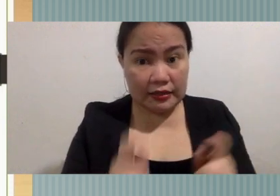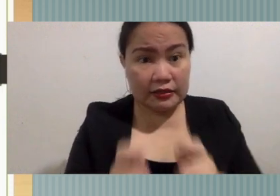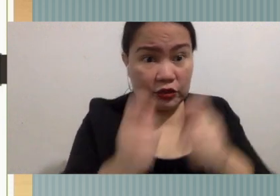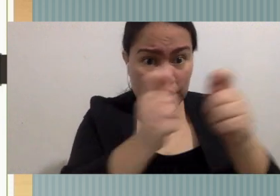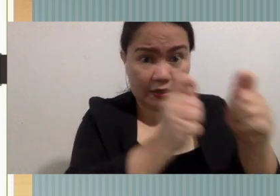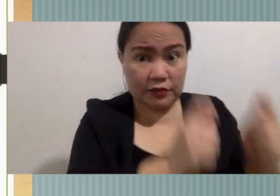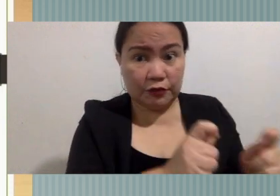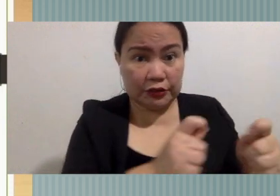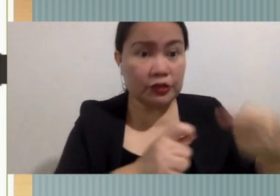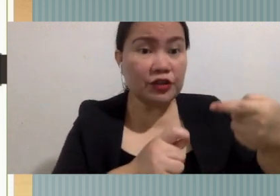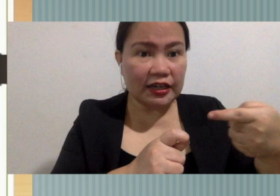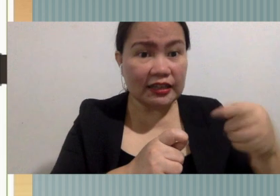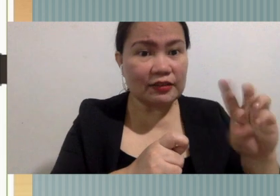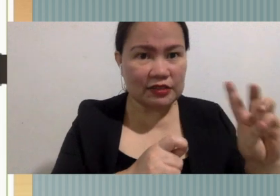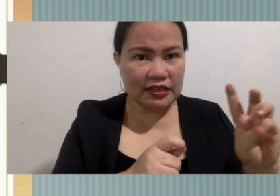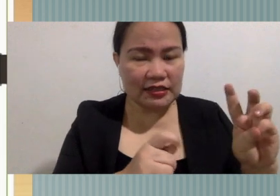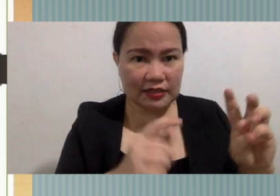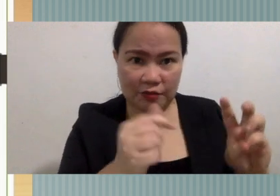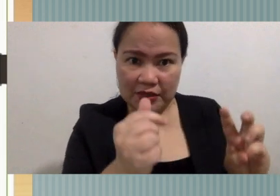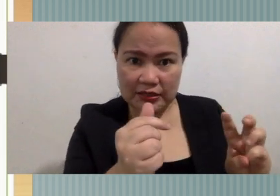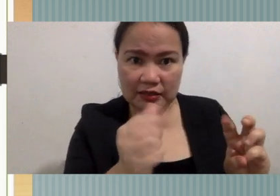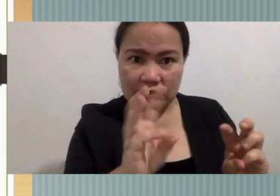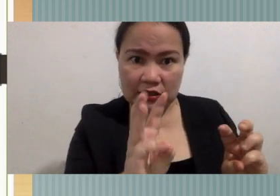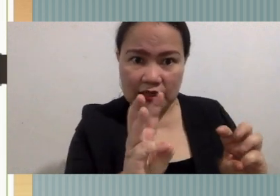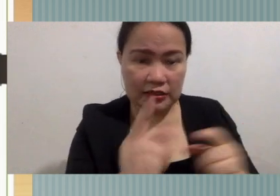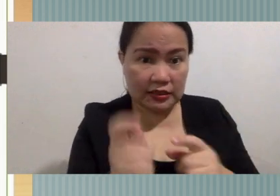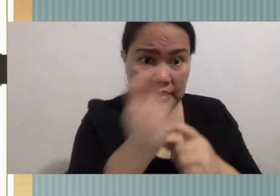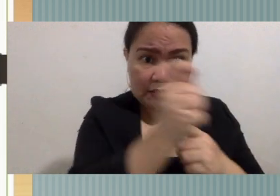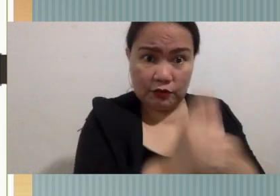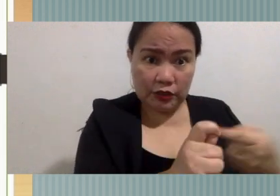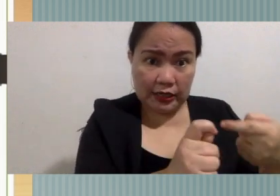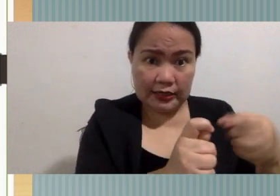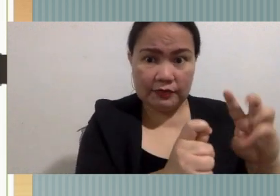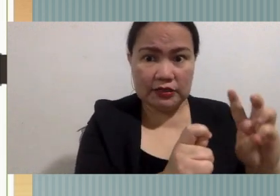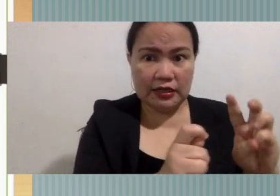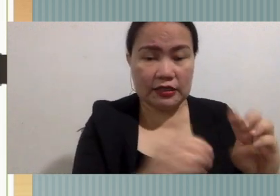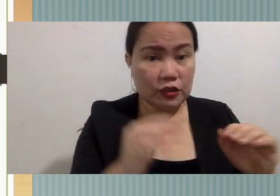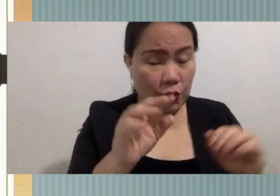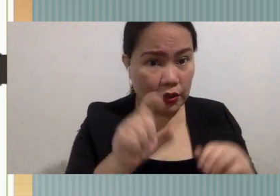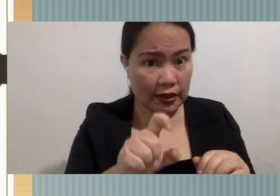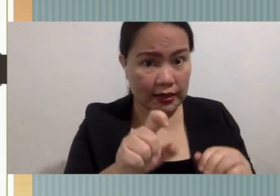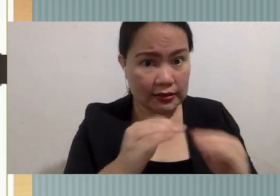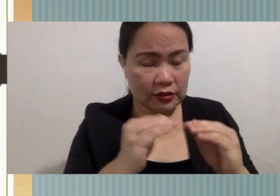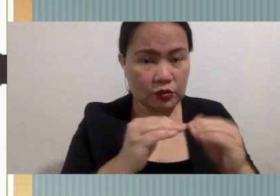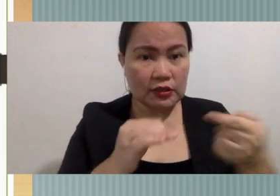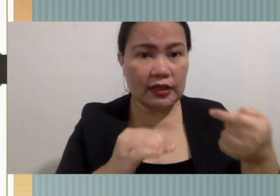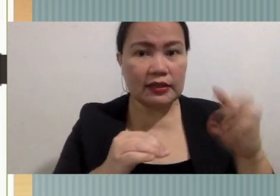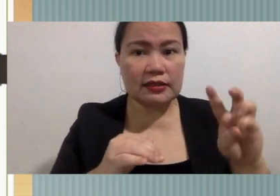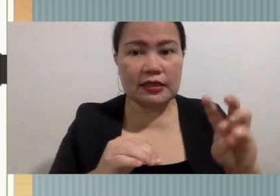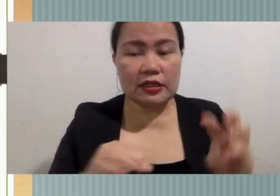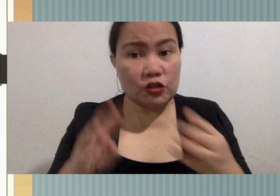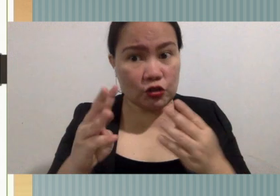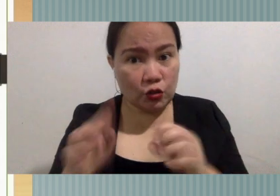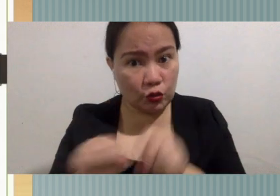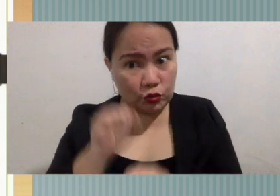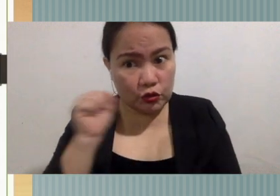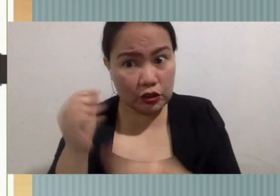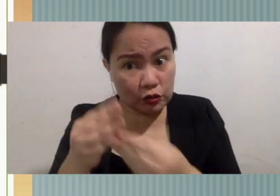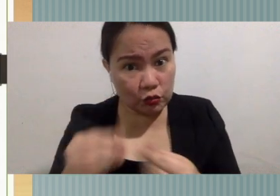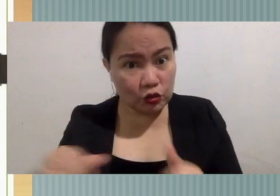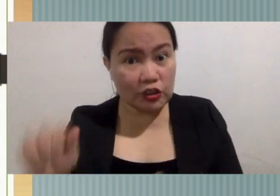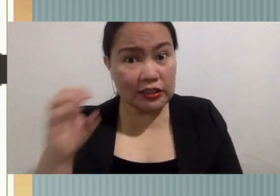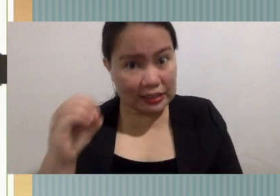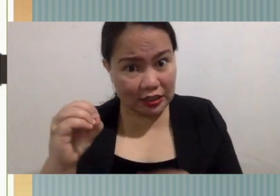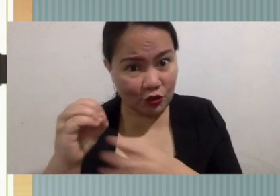Kaya, x is equal to negative 6. So, therefore, the solutions are 0 and